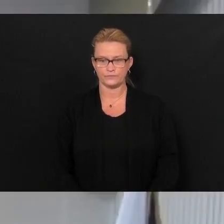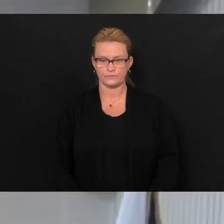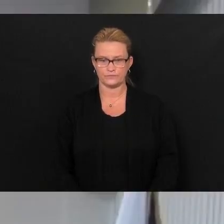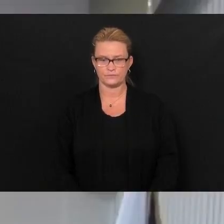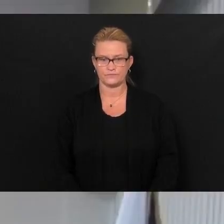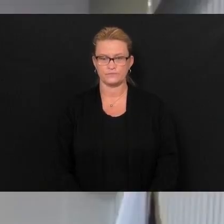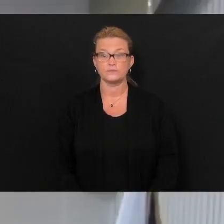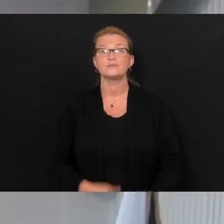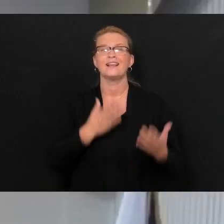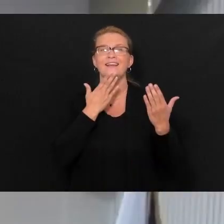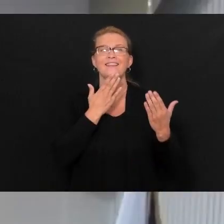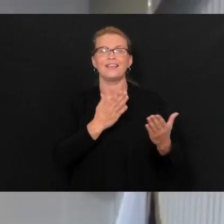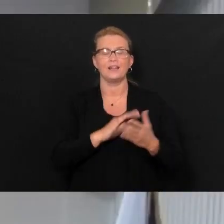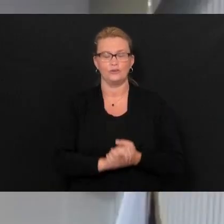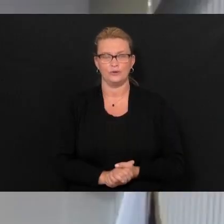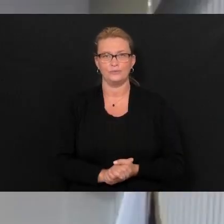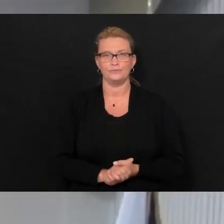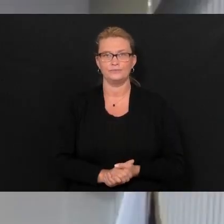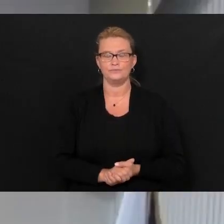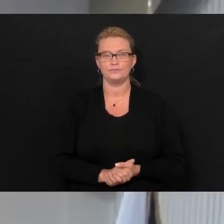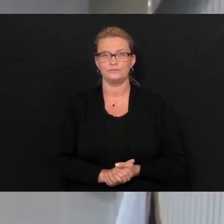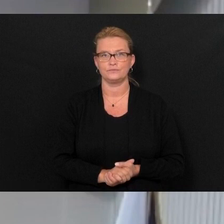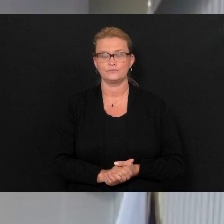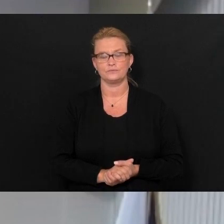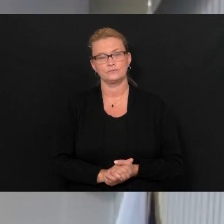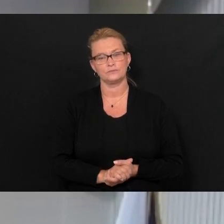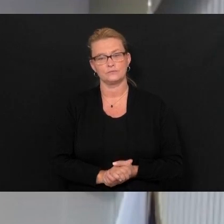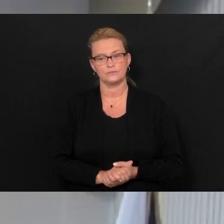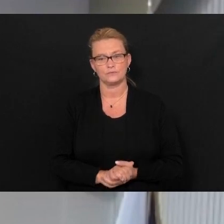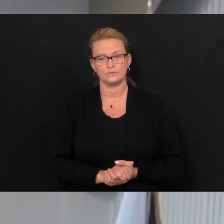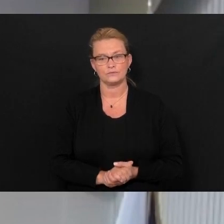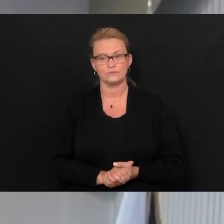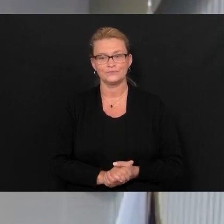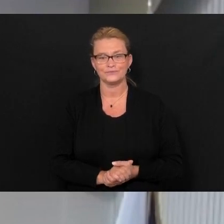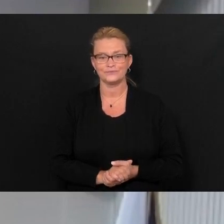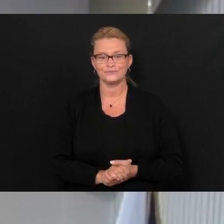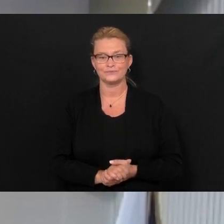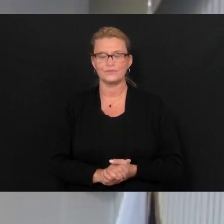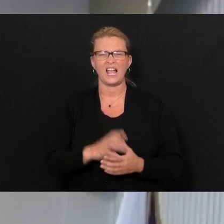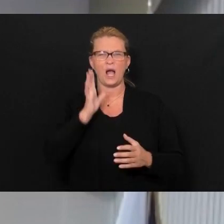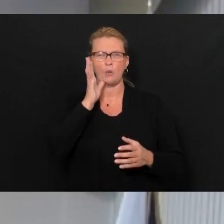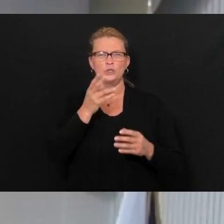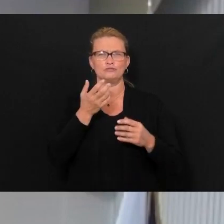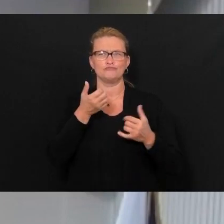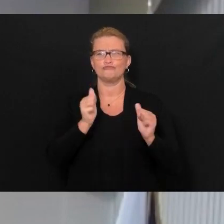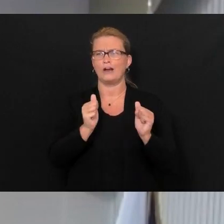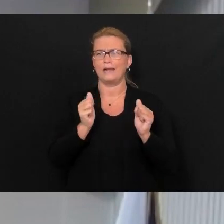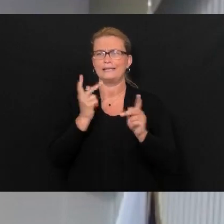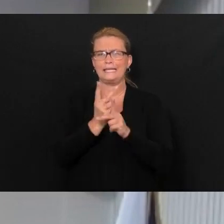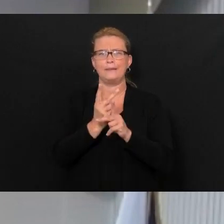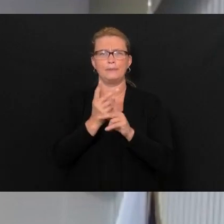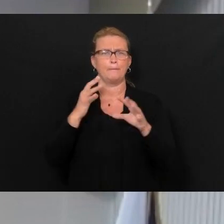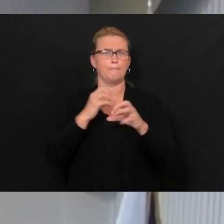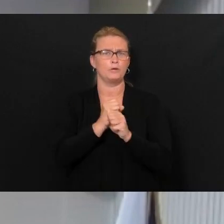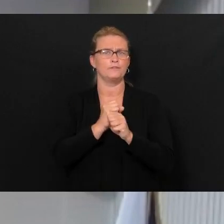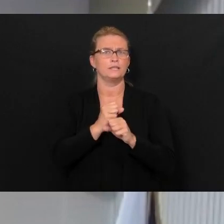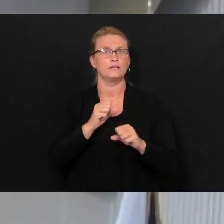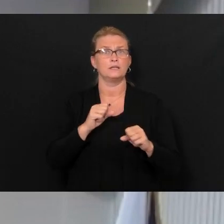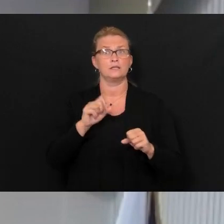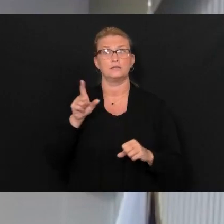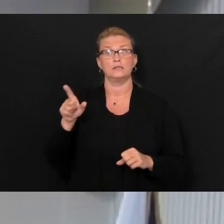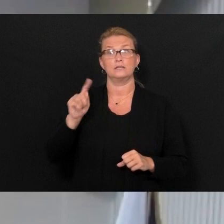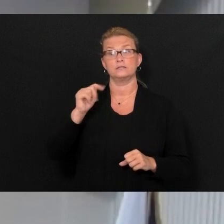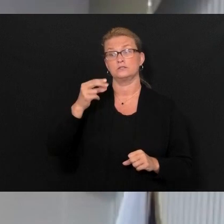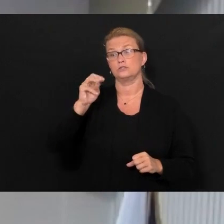Thank you, General Hoyer. Yes, let me talk a little bit. I'll try to keep this brief. As everyone knows, we partnered with Thomas Hospital